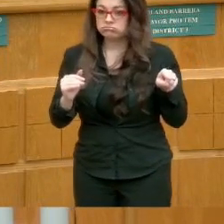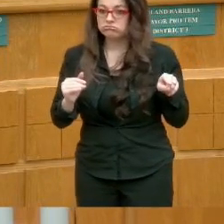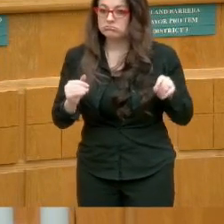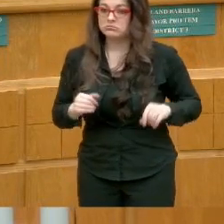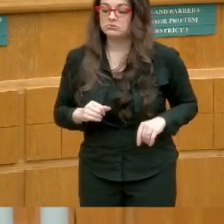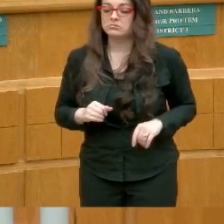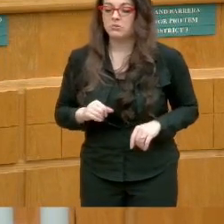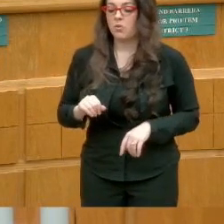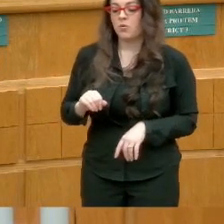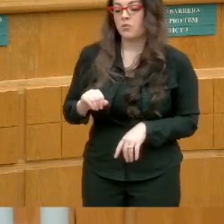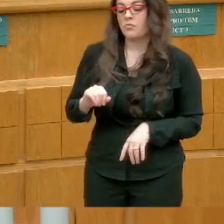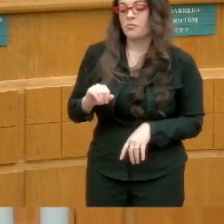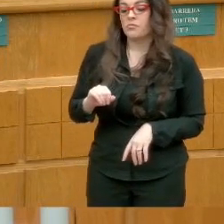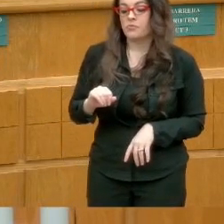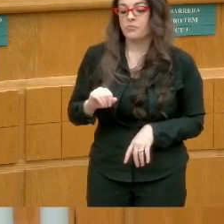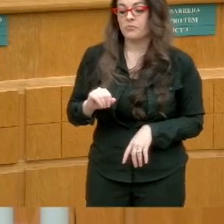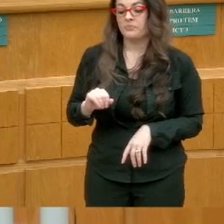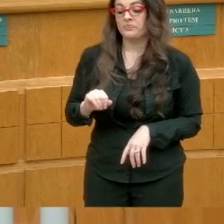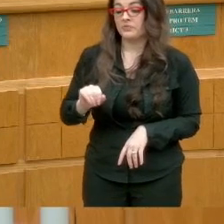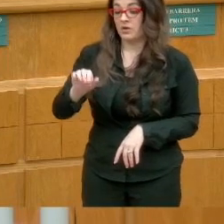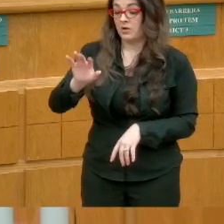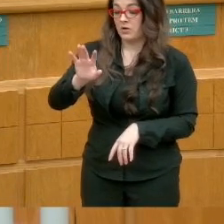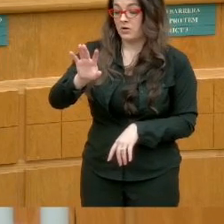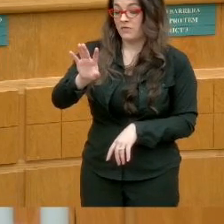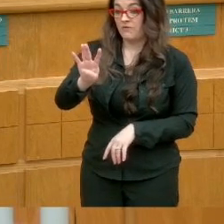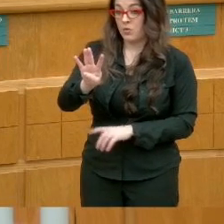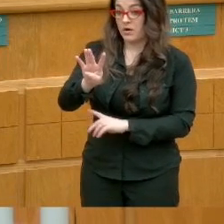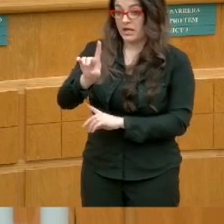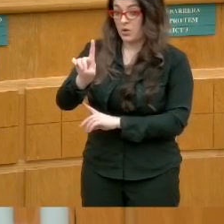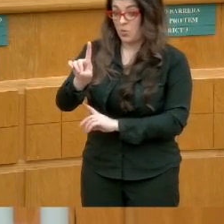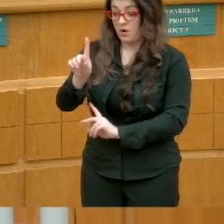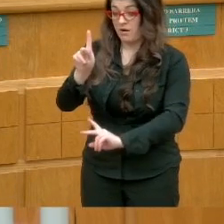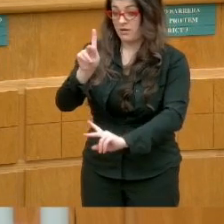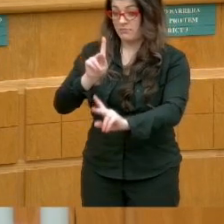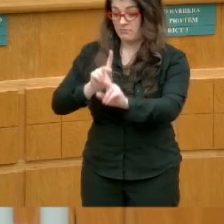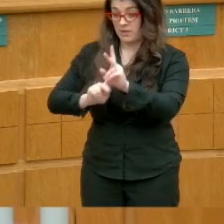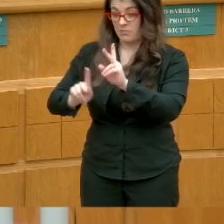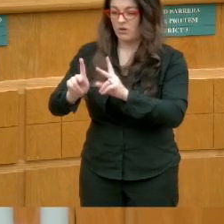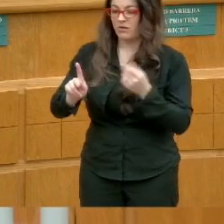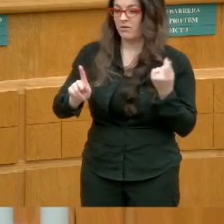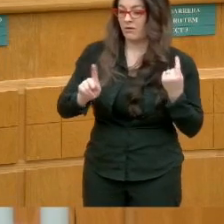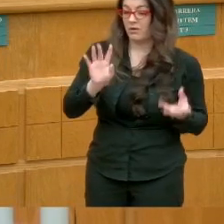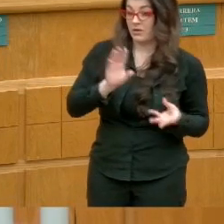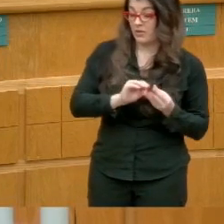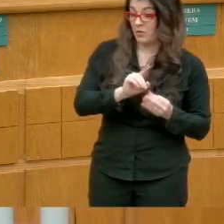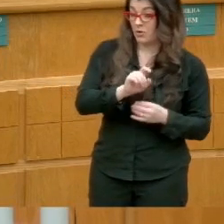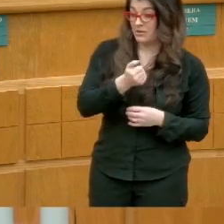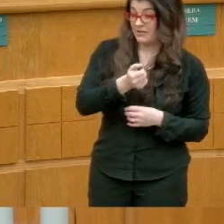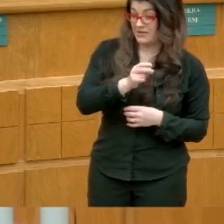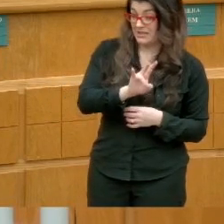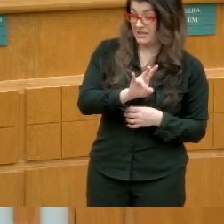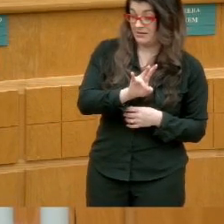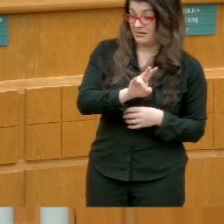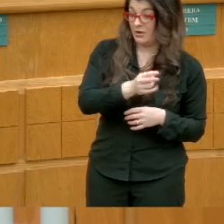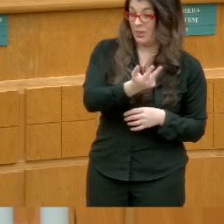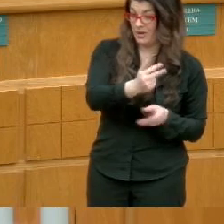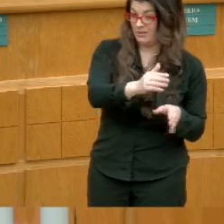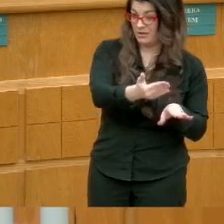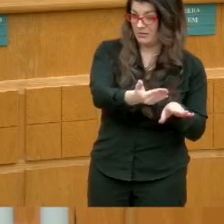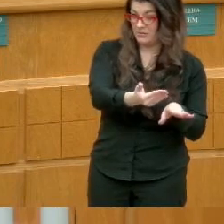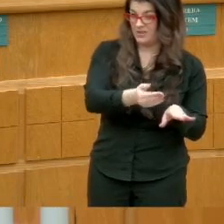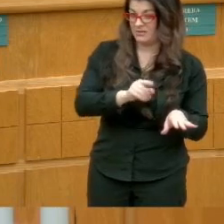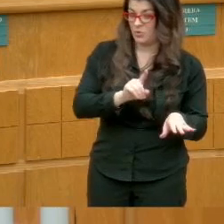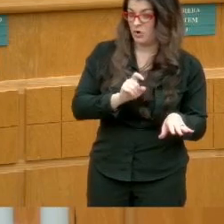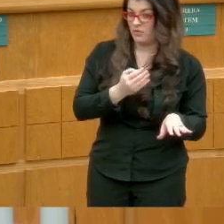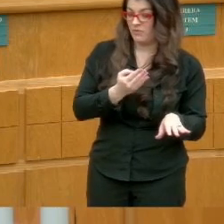41 persons of the 114, when you exclude the 3 persons that have passed away, are still with the virus. They're still not